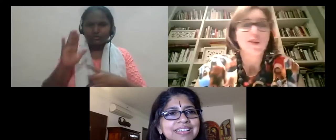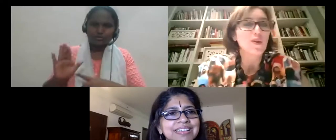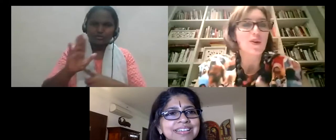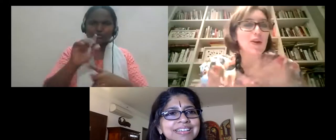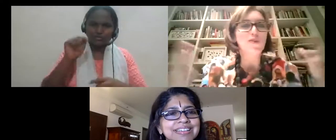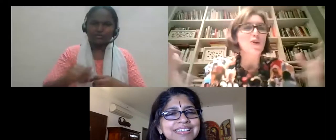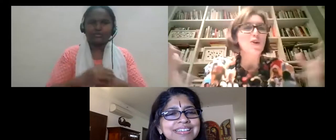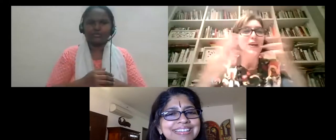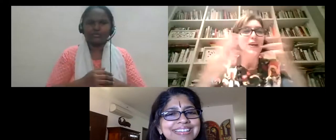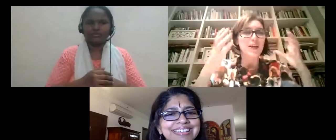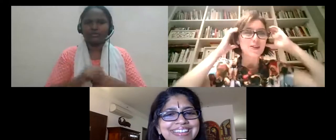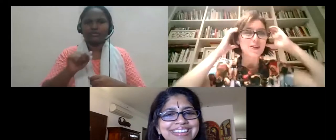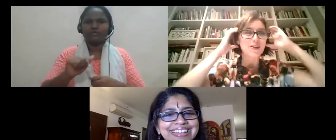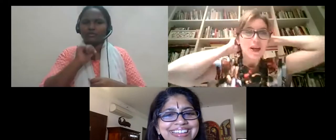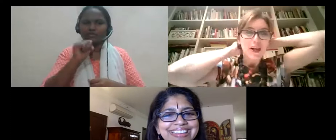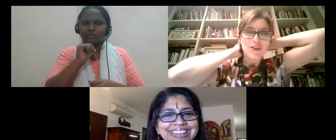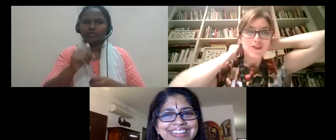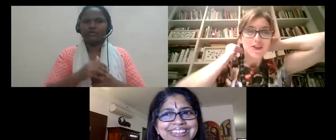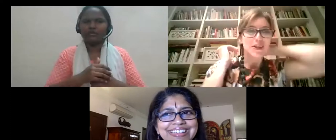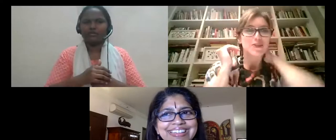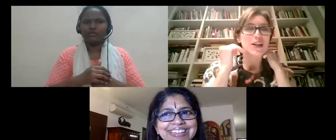it. You